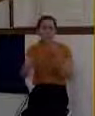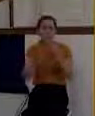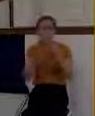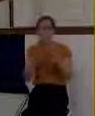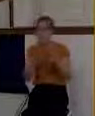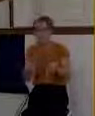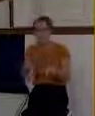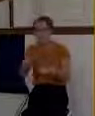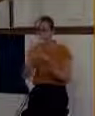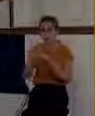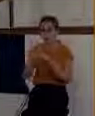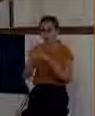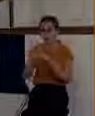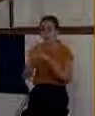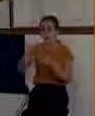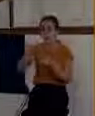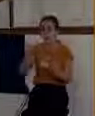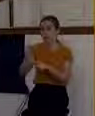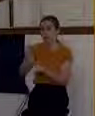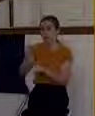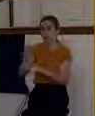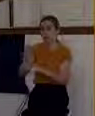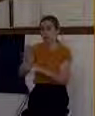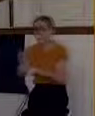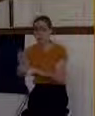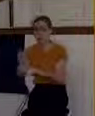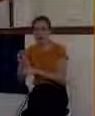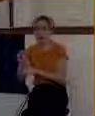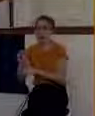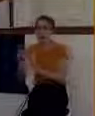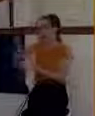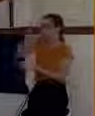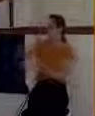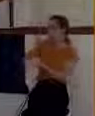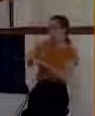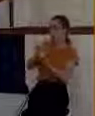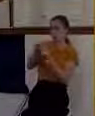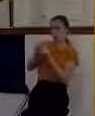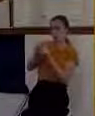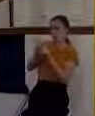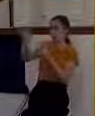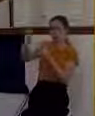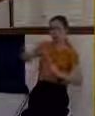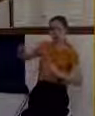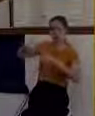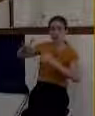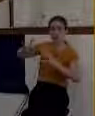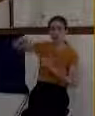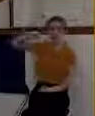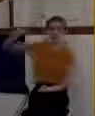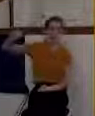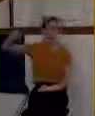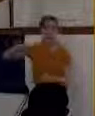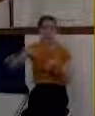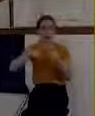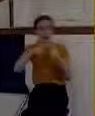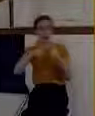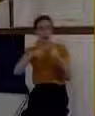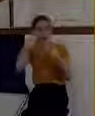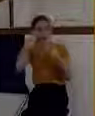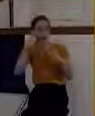mercy. Davis says, yet he despised it by continuing the worship of false gods. For the man of God from Judah, the word of God was his